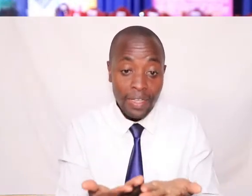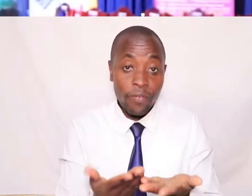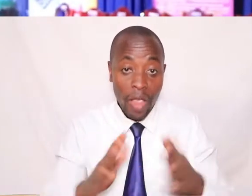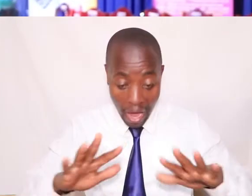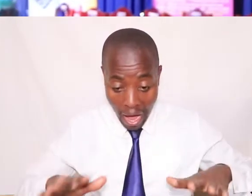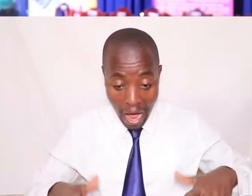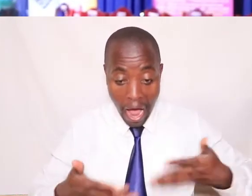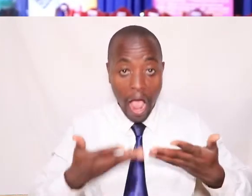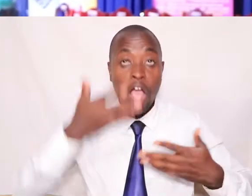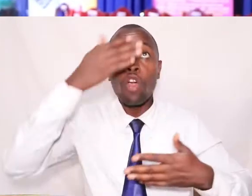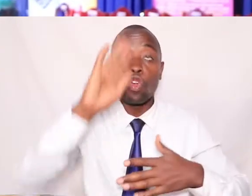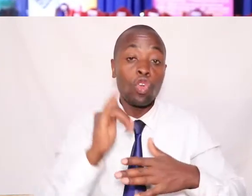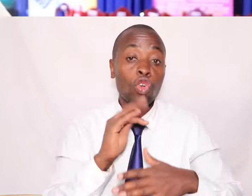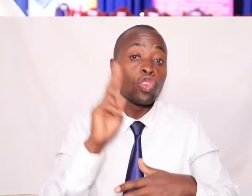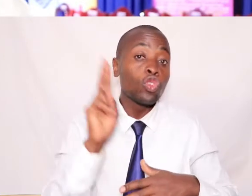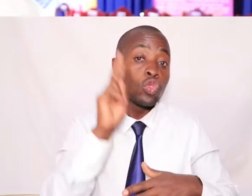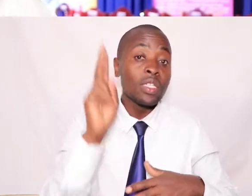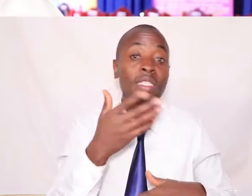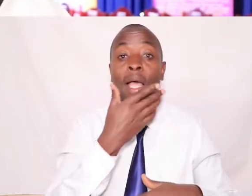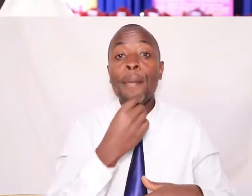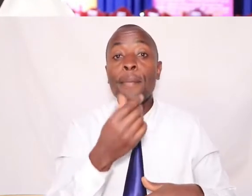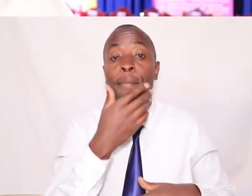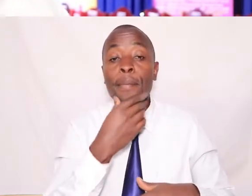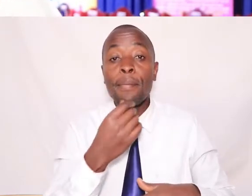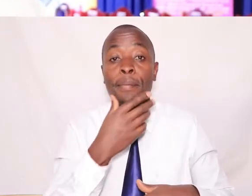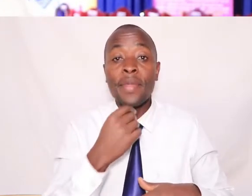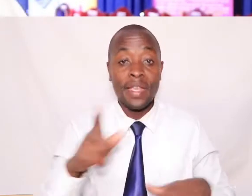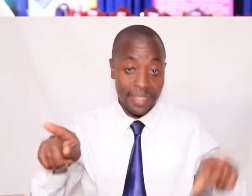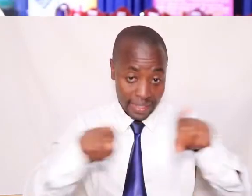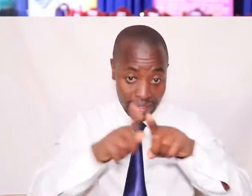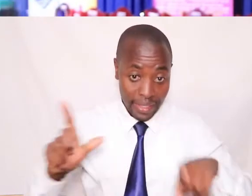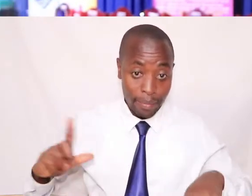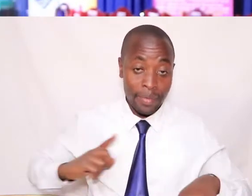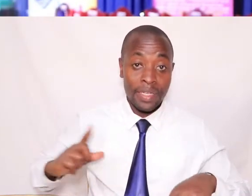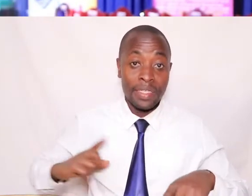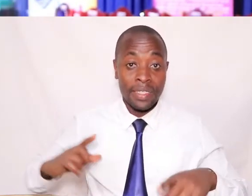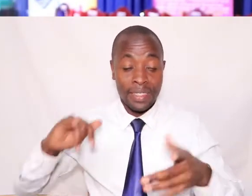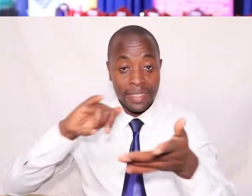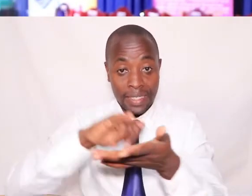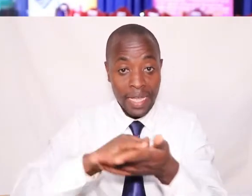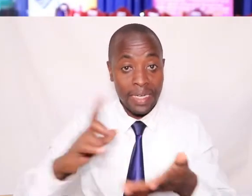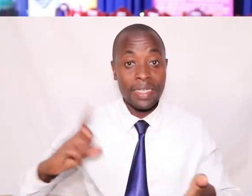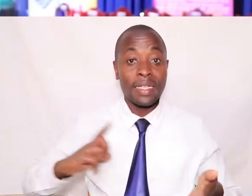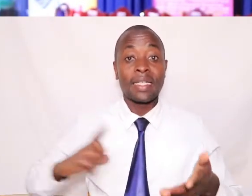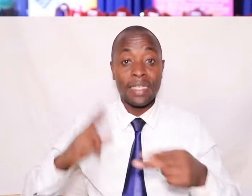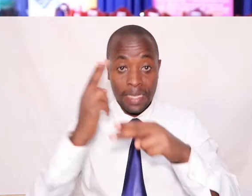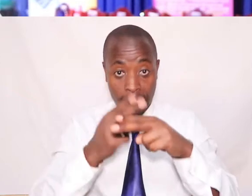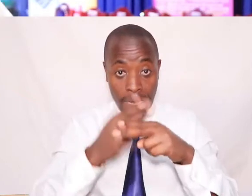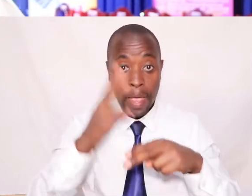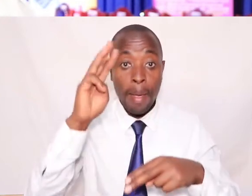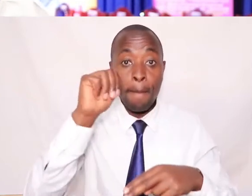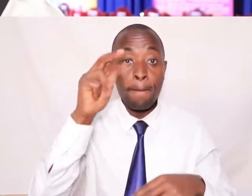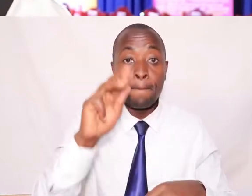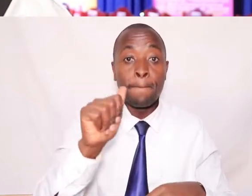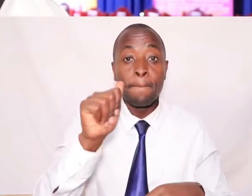how God uses just mere men and mere ladies, or for that matter, that particular lady by the name of Mary,